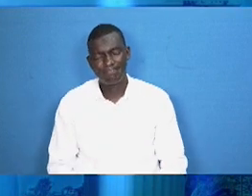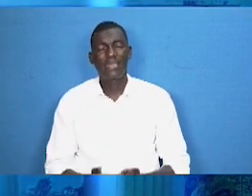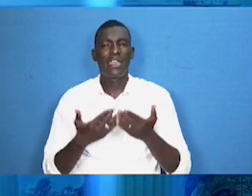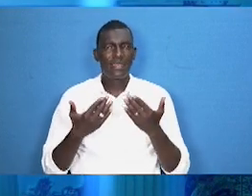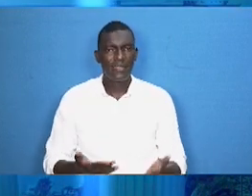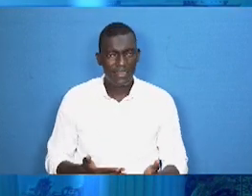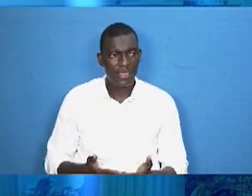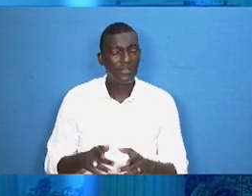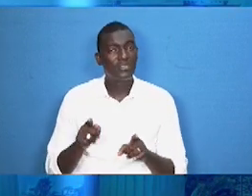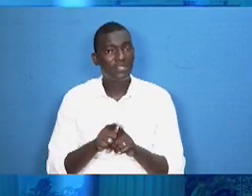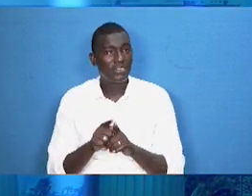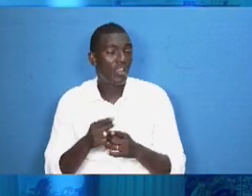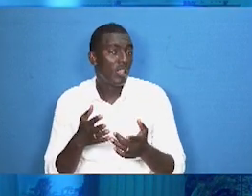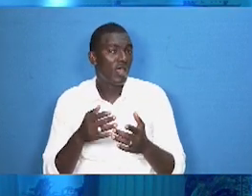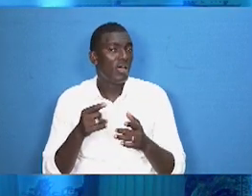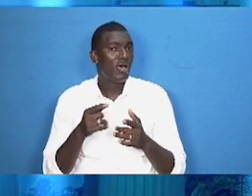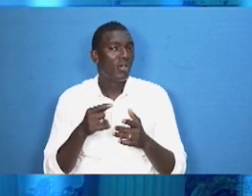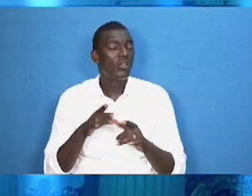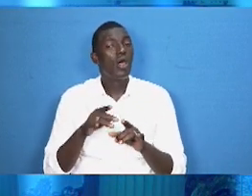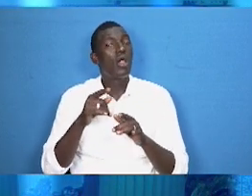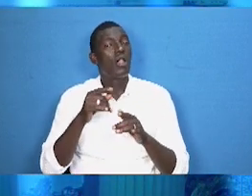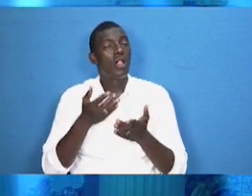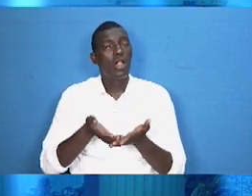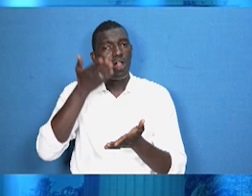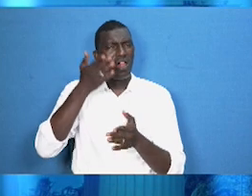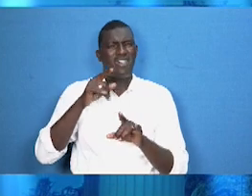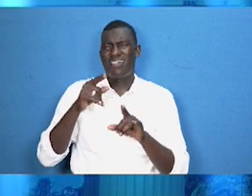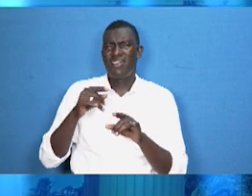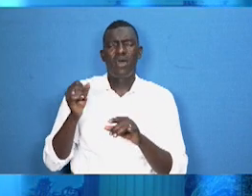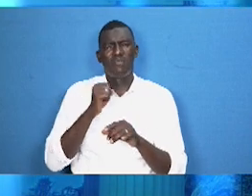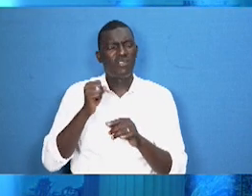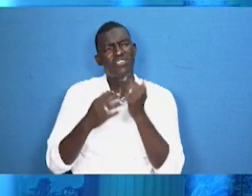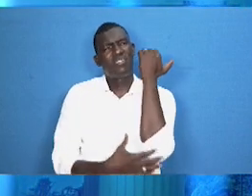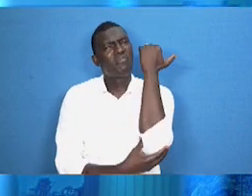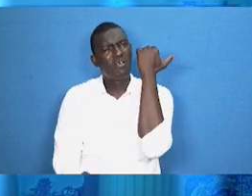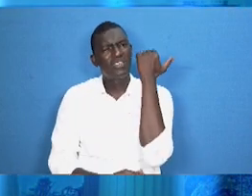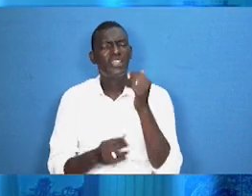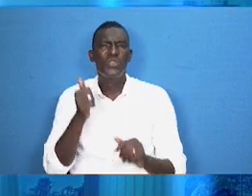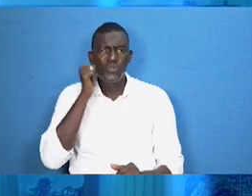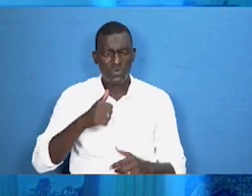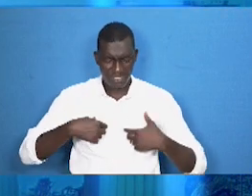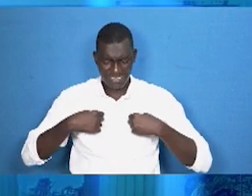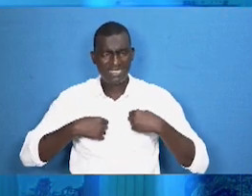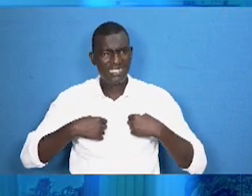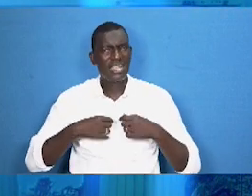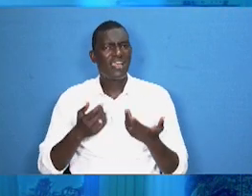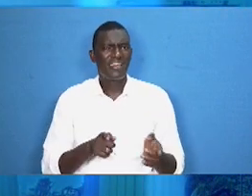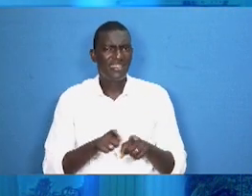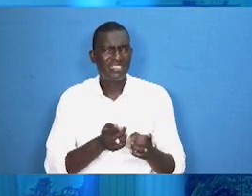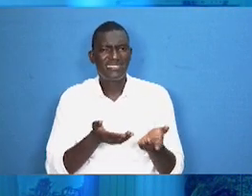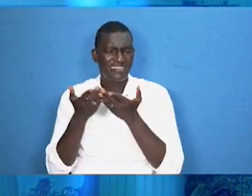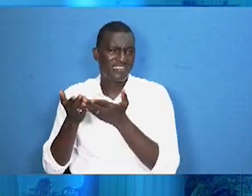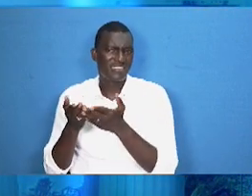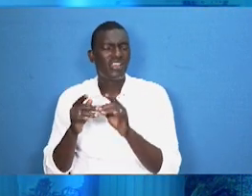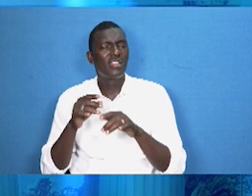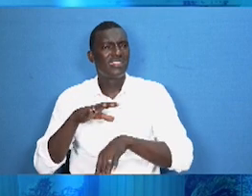Now, purchasing second-hand underwear is on the rise, possibly due to poverty. The used clothes are potential carriers of pathogens